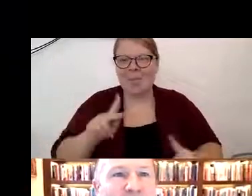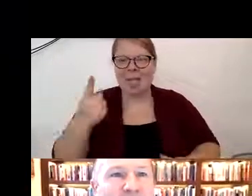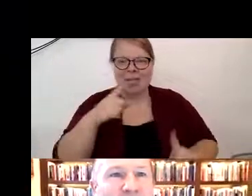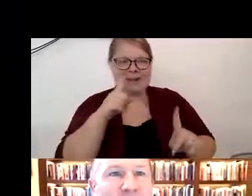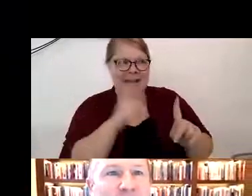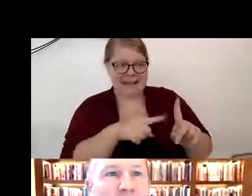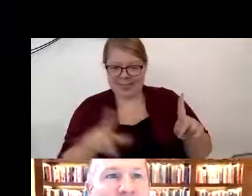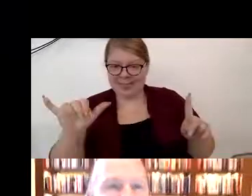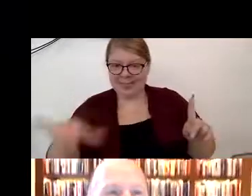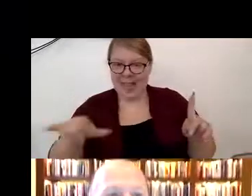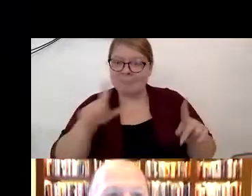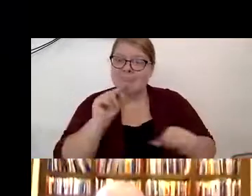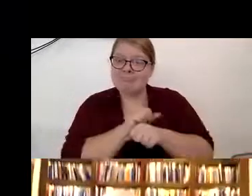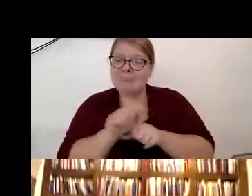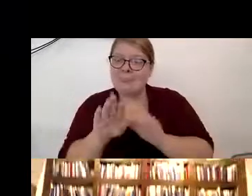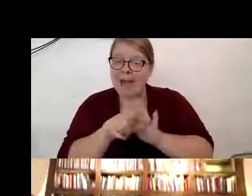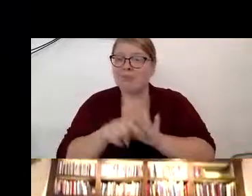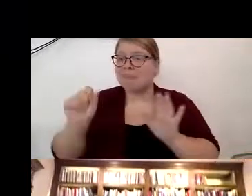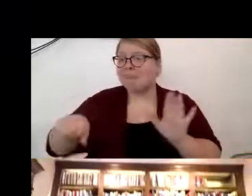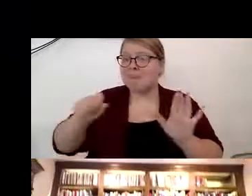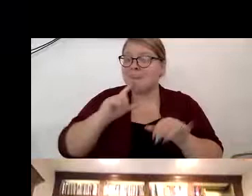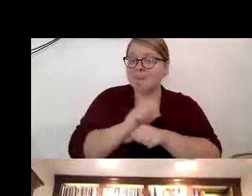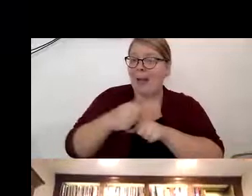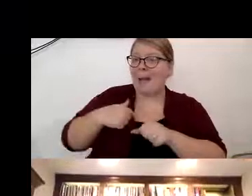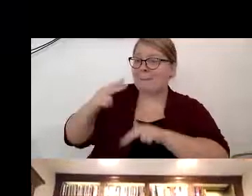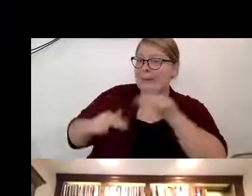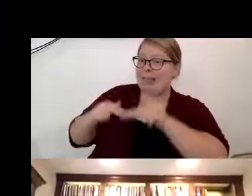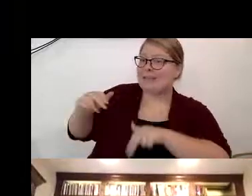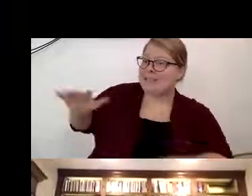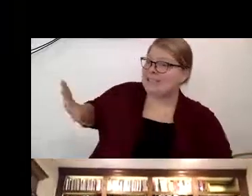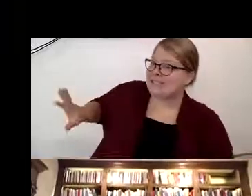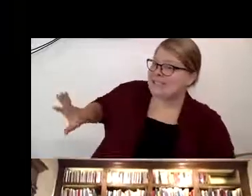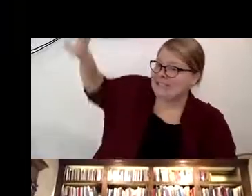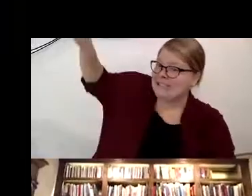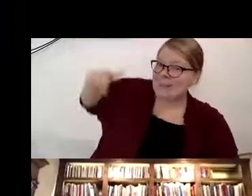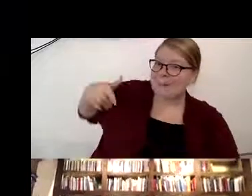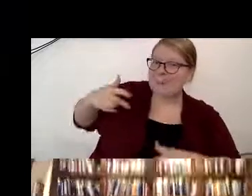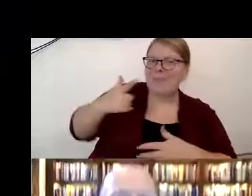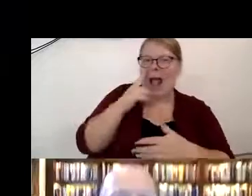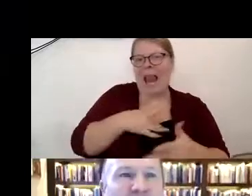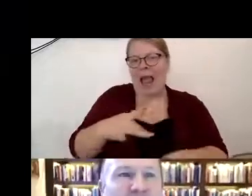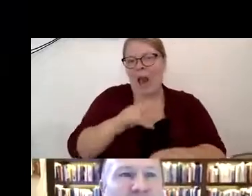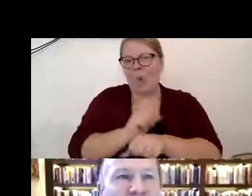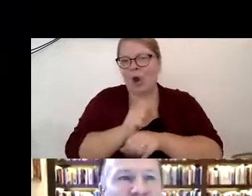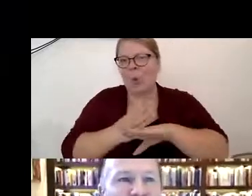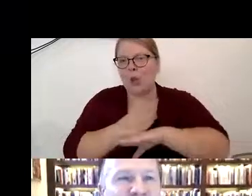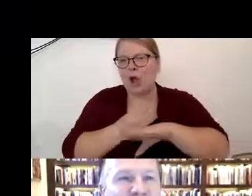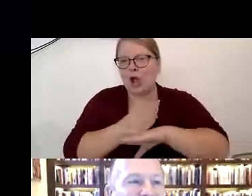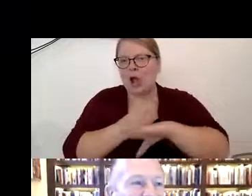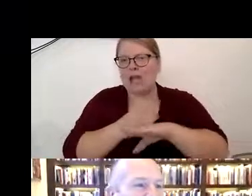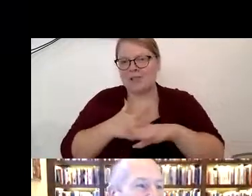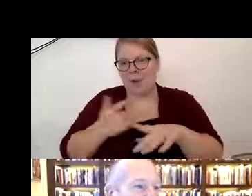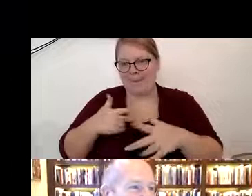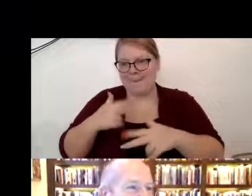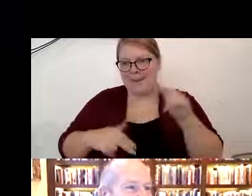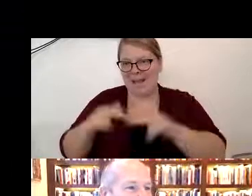a real background, and it is. I built that bookshelf. I like woodwork all the way to the top. So just to